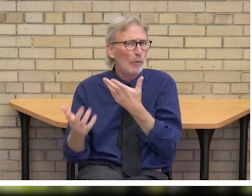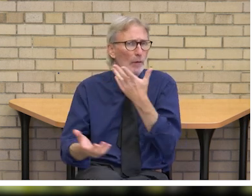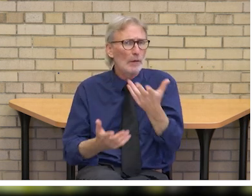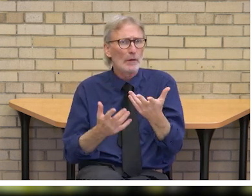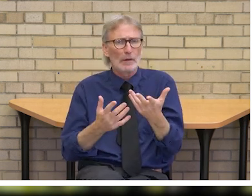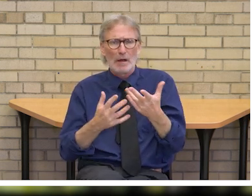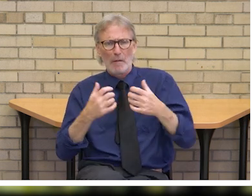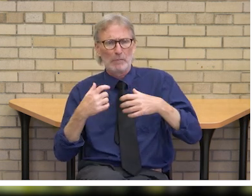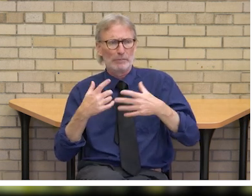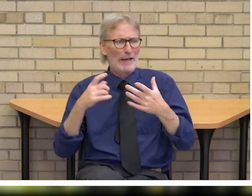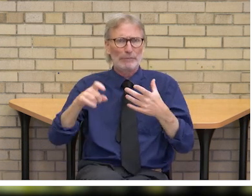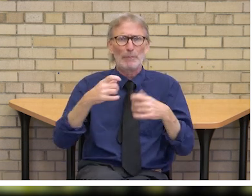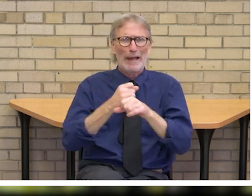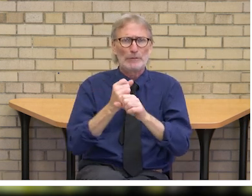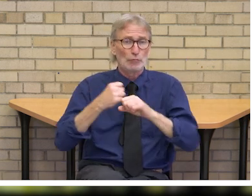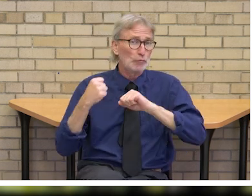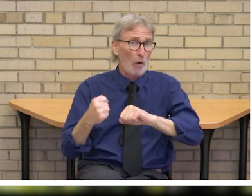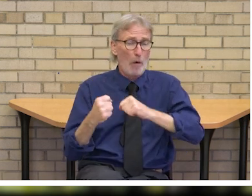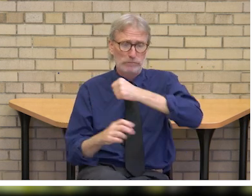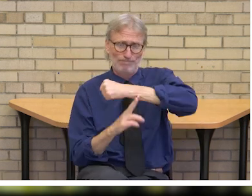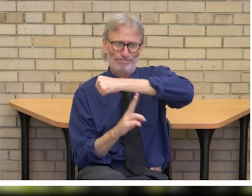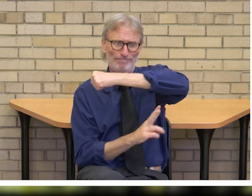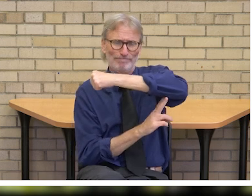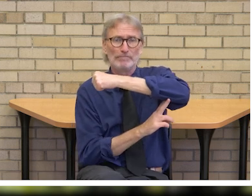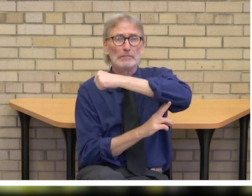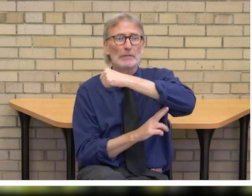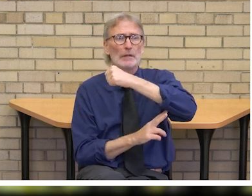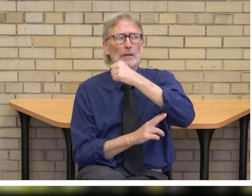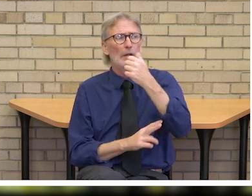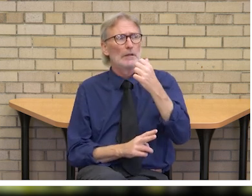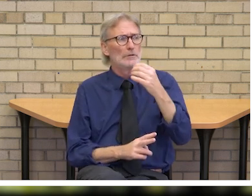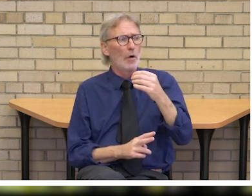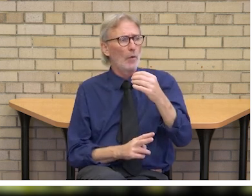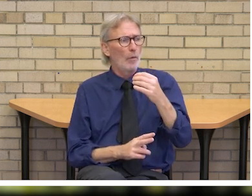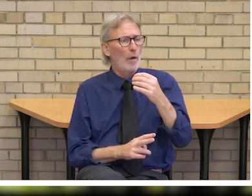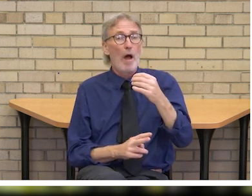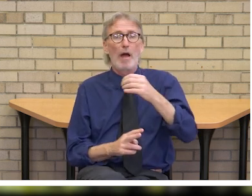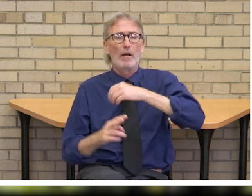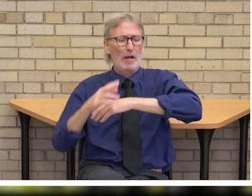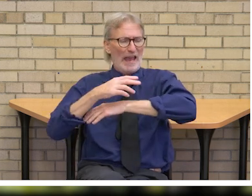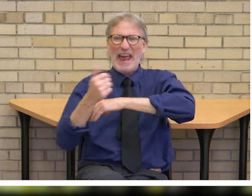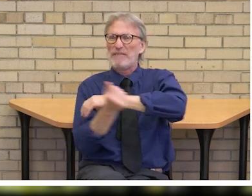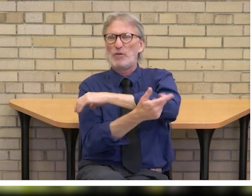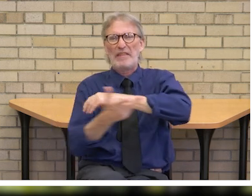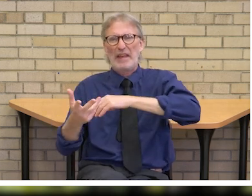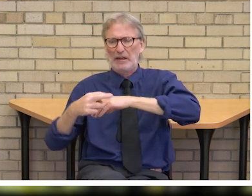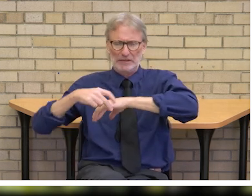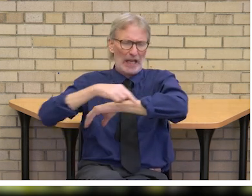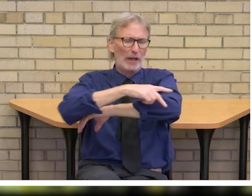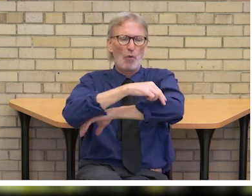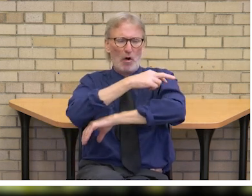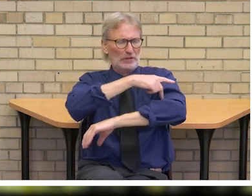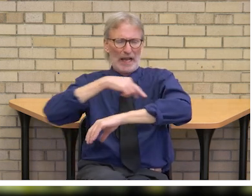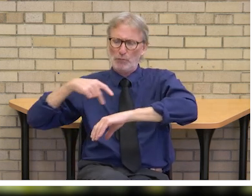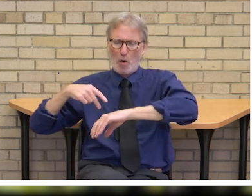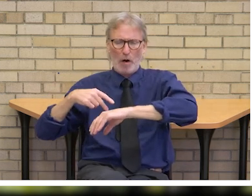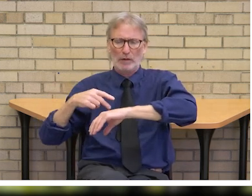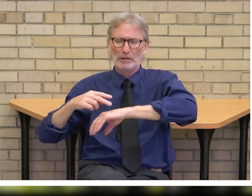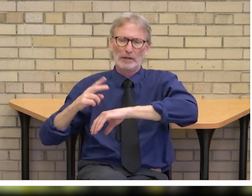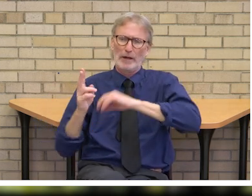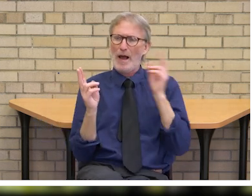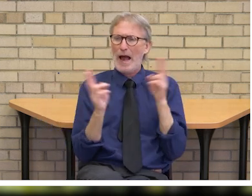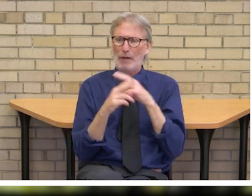and strengthening of the truss itself, the entire deck and both sidewalks will be taken off of the